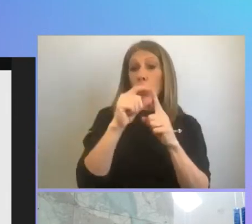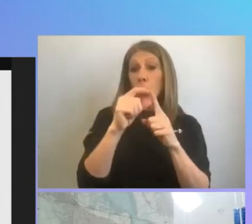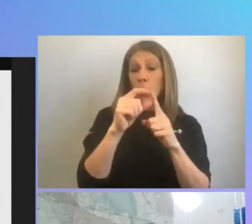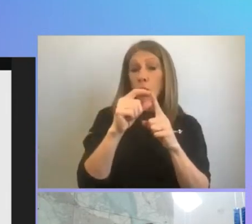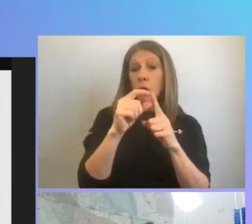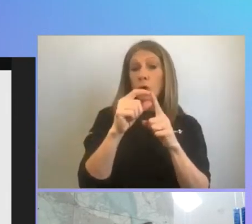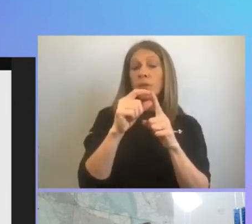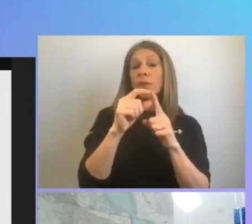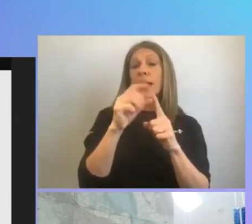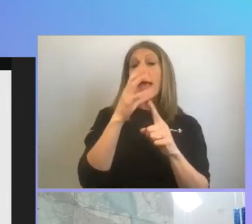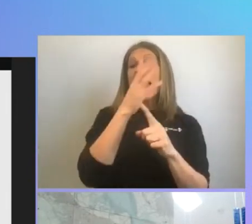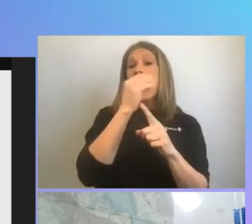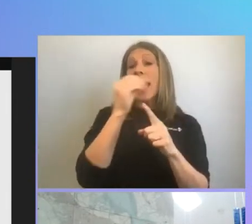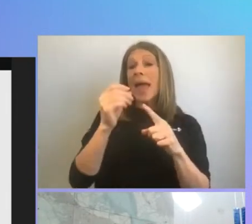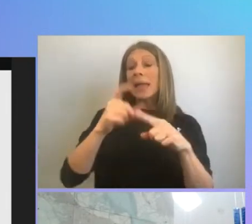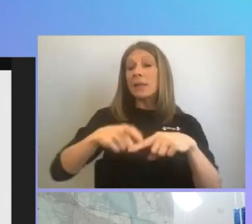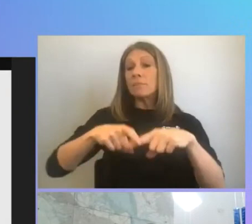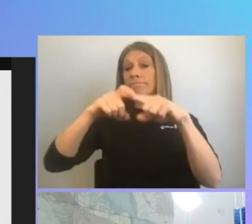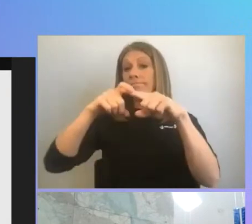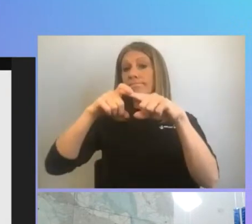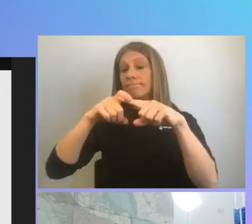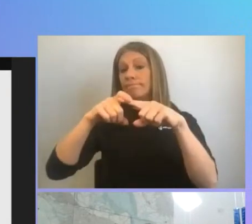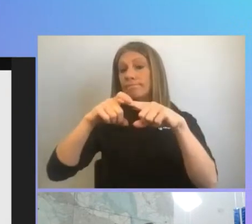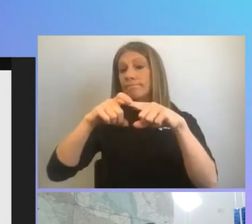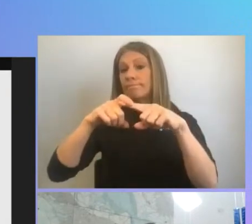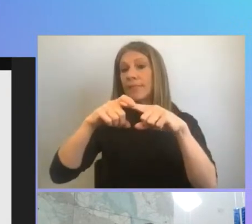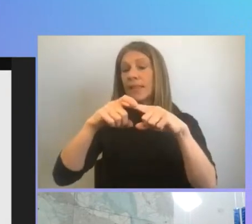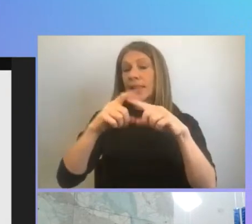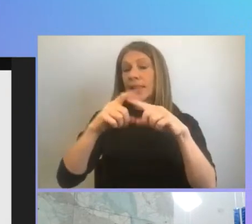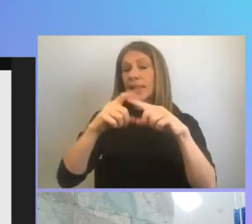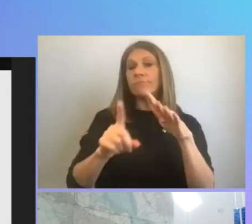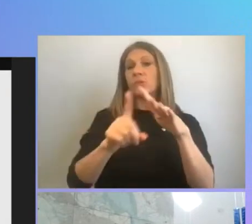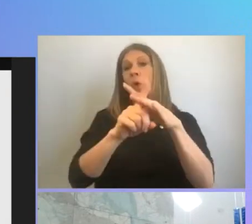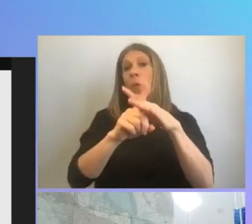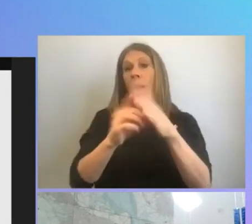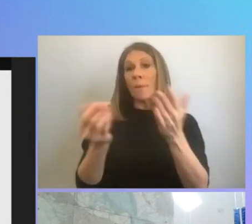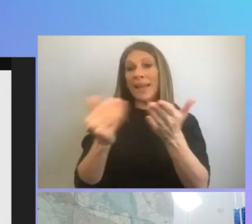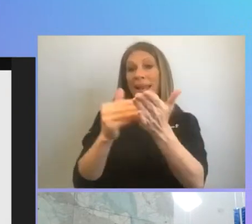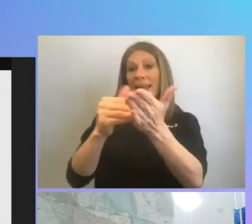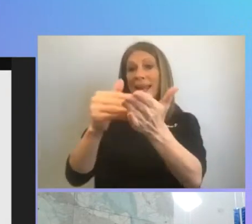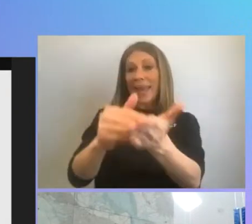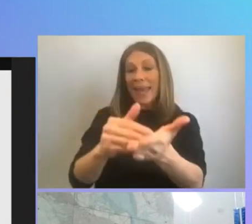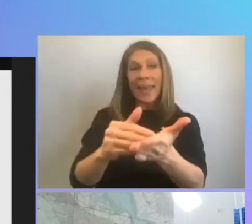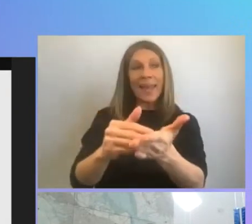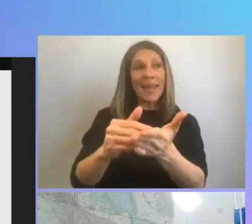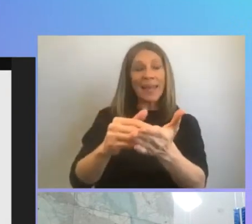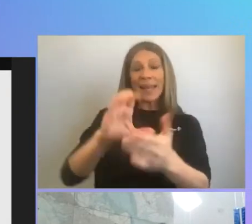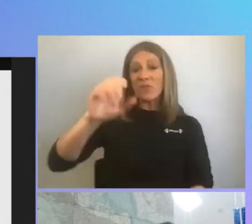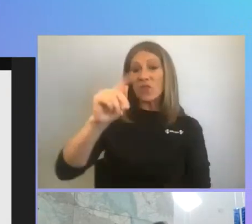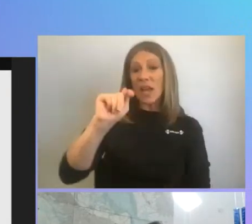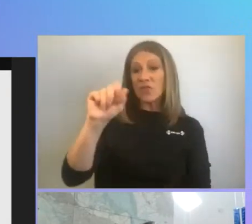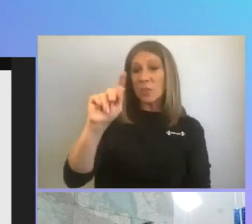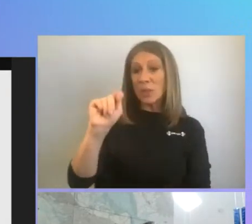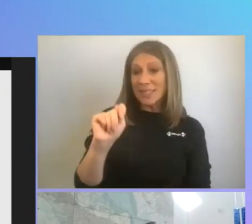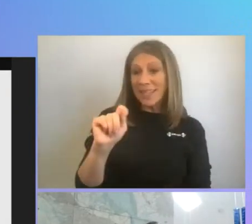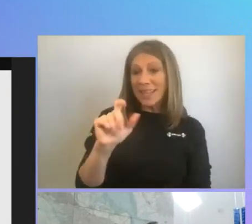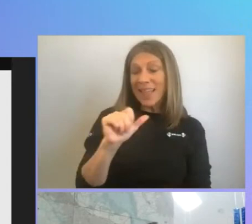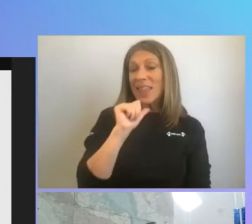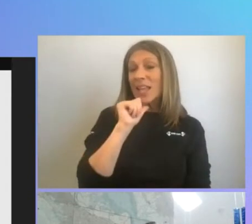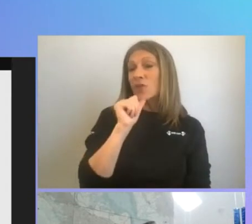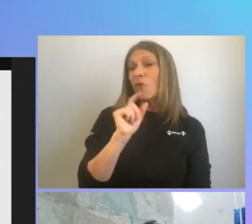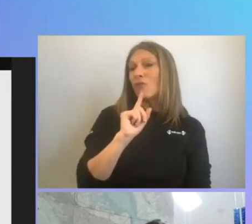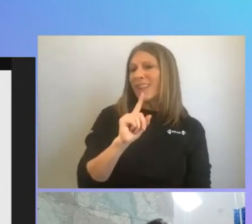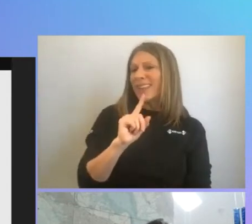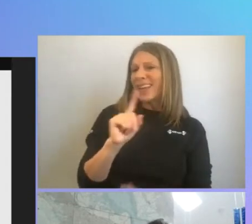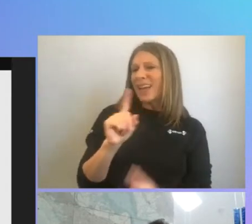and clauses that appear frequently in ChatGPT output that don't appear